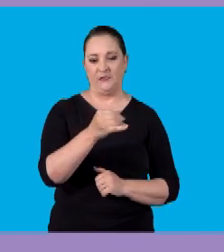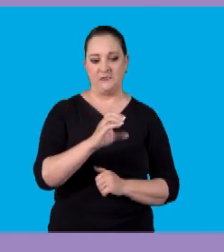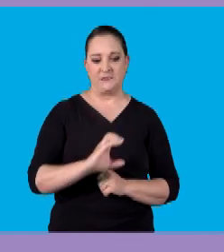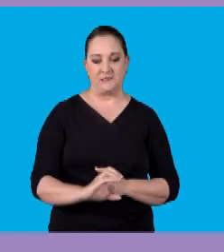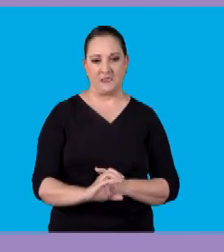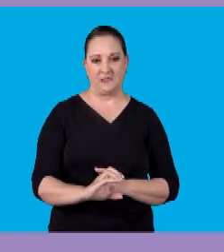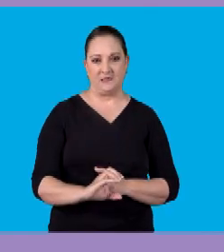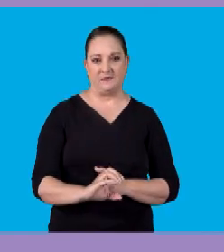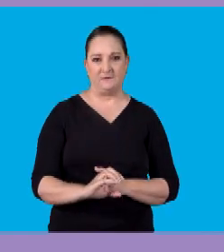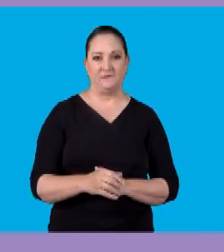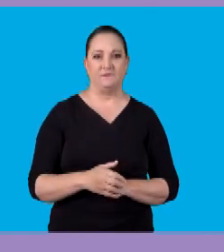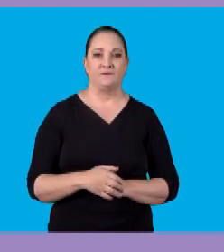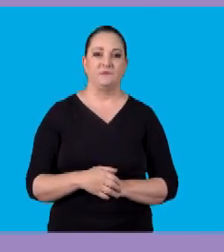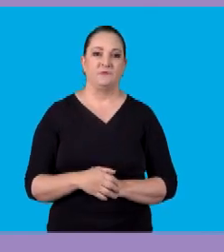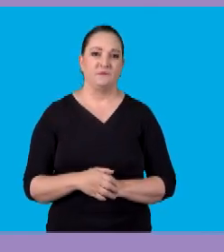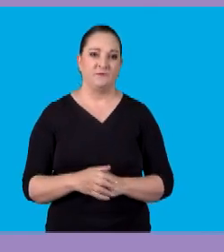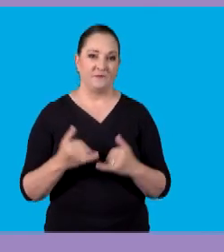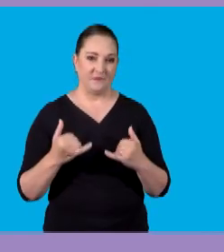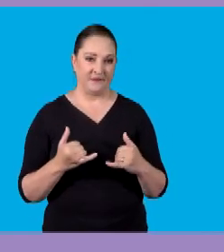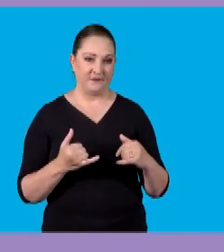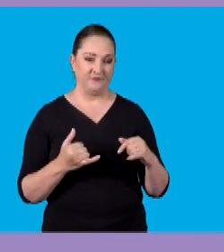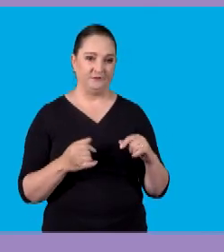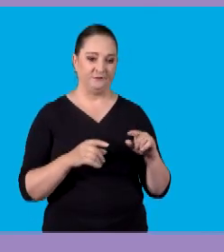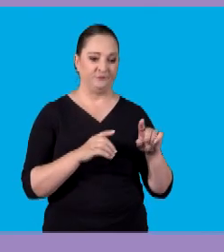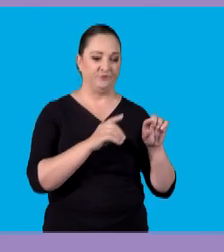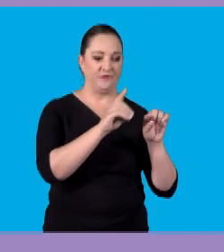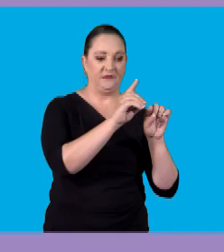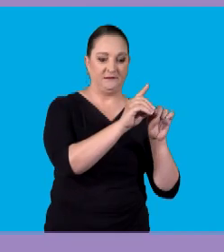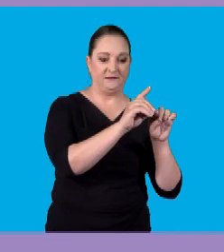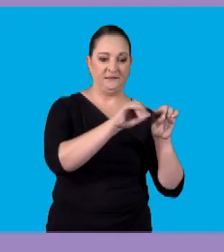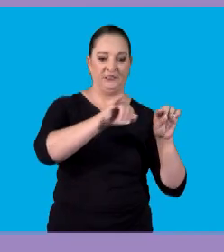So DJC, that would be now